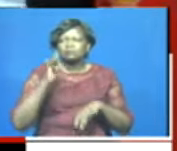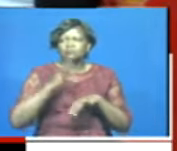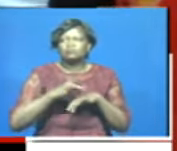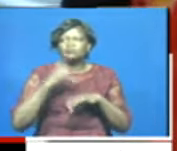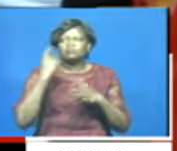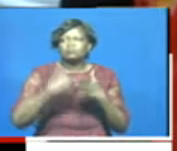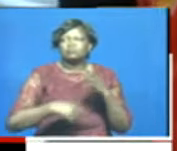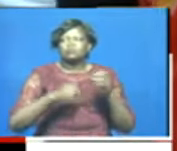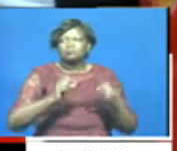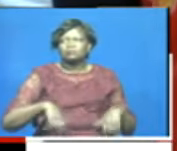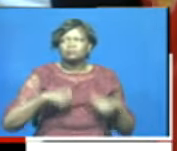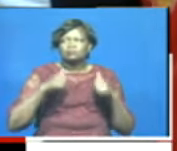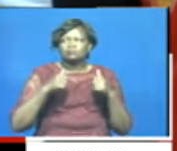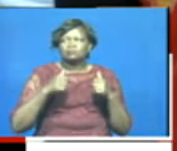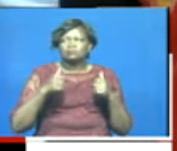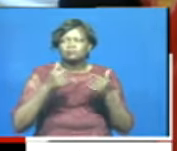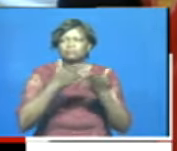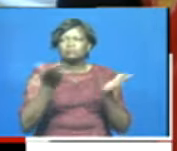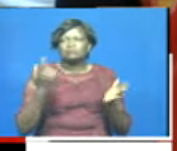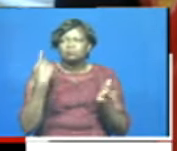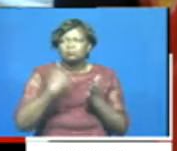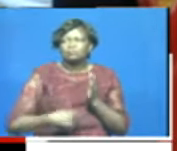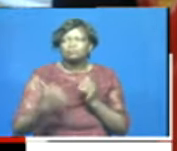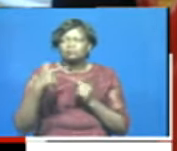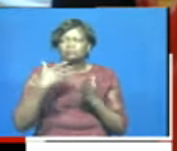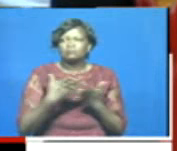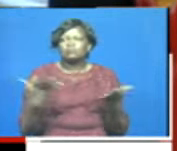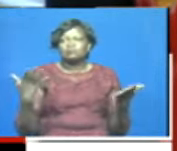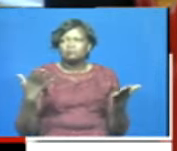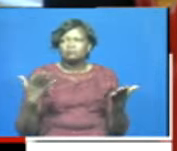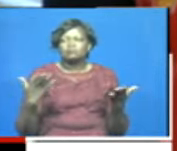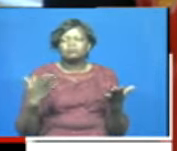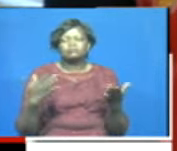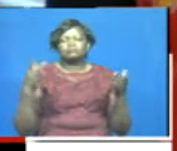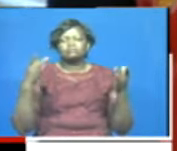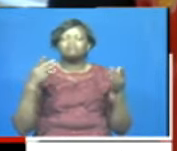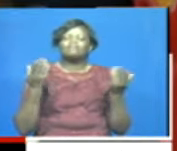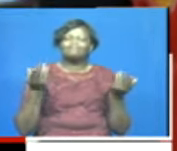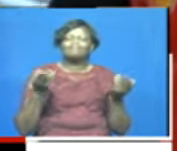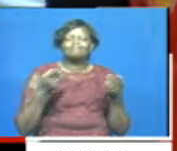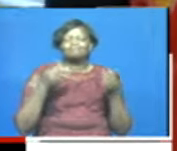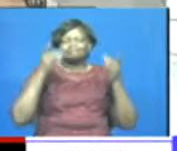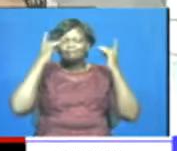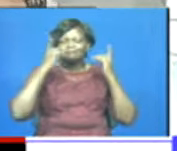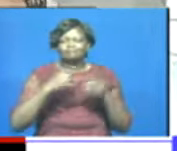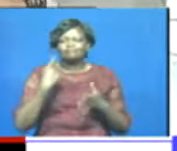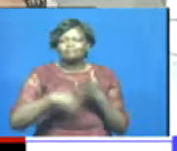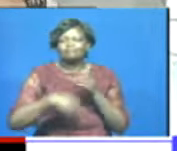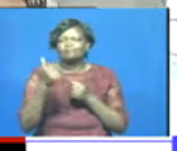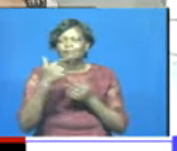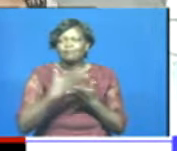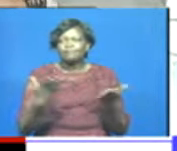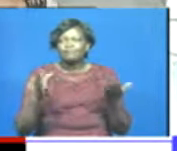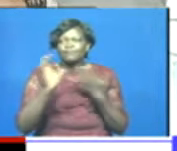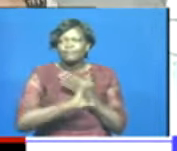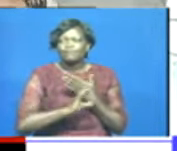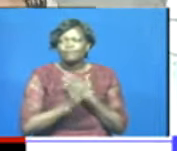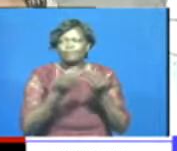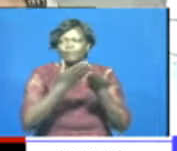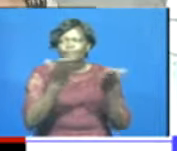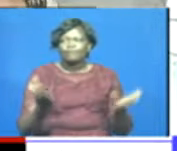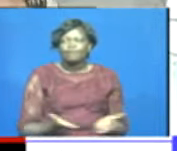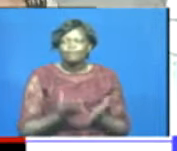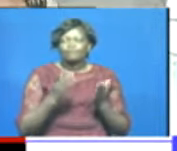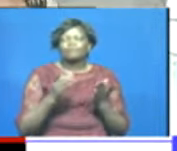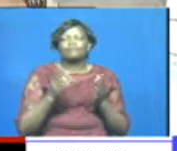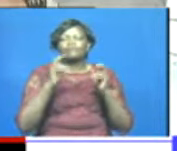living, because you know that the price of fuel products actually determine the cost of any other commodity within the country. country. These are a developing matter, and